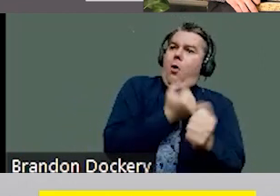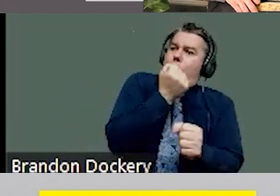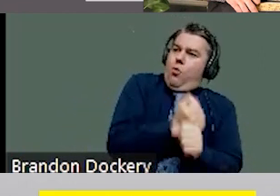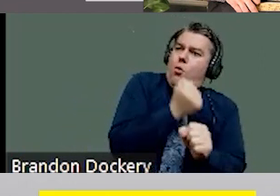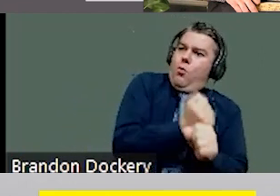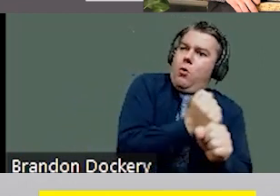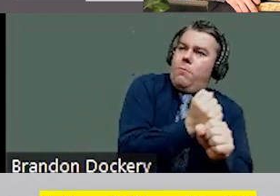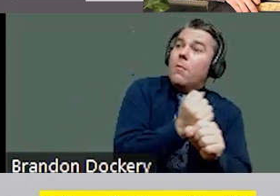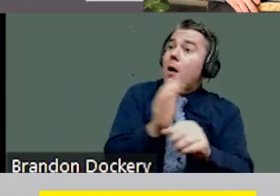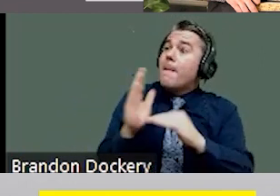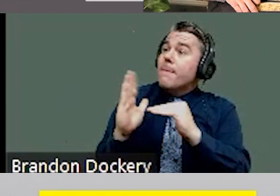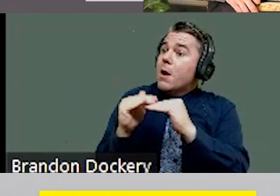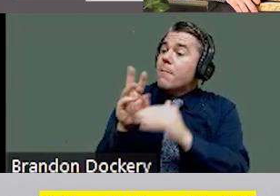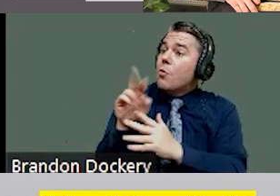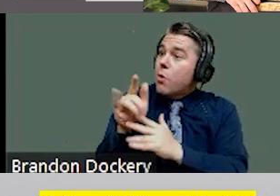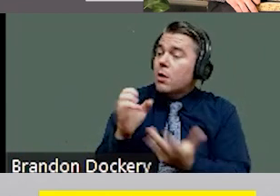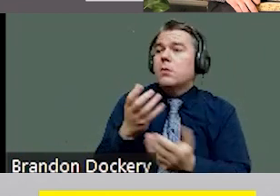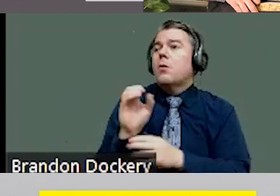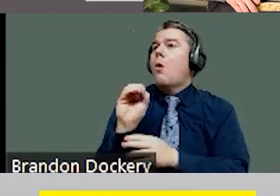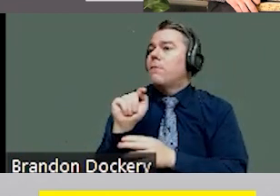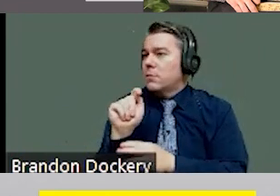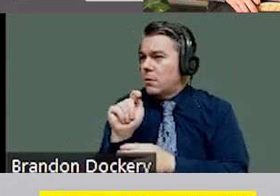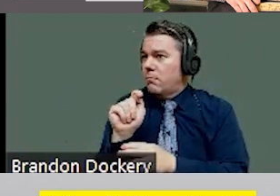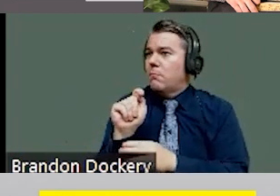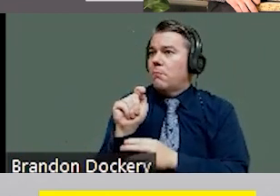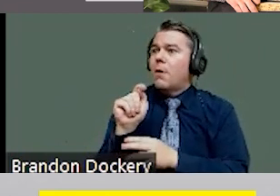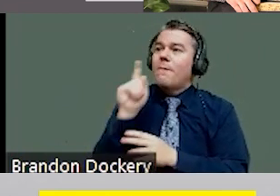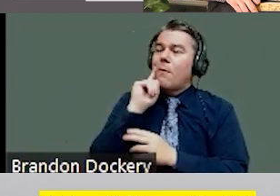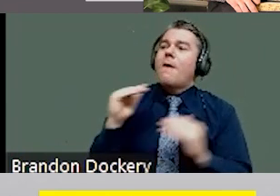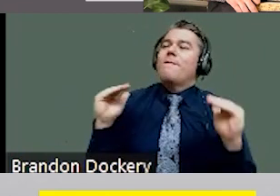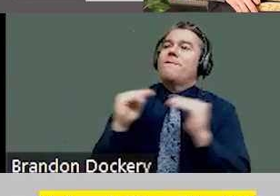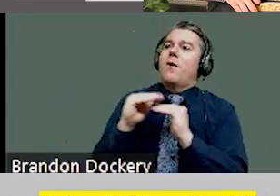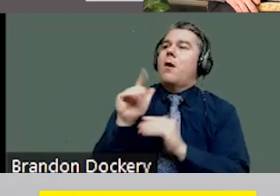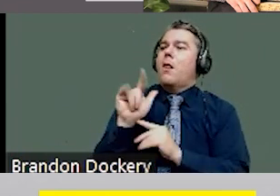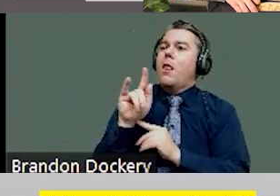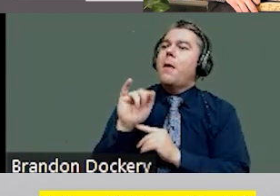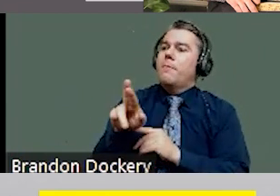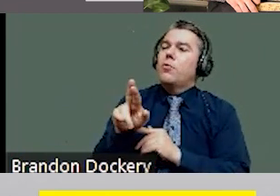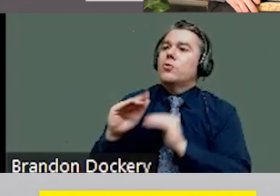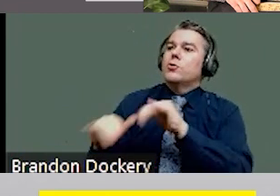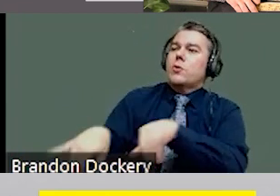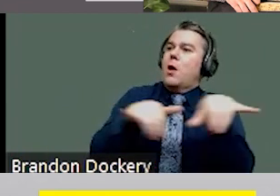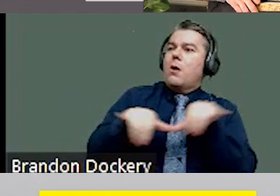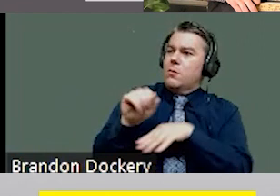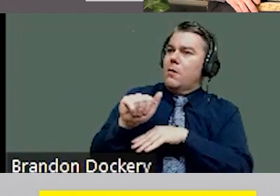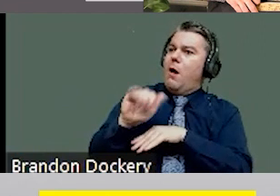under the minimum wage and overtime provisions of the Fair Labor Standards